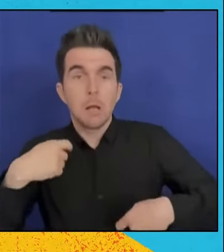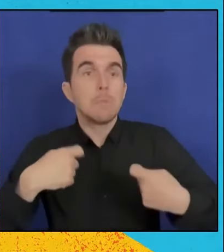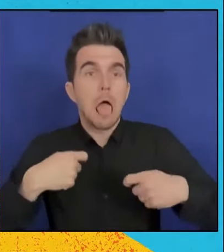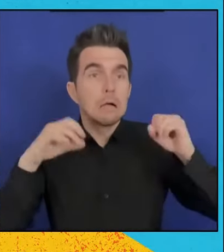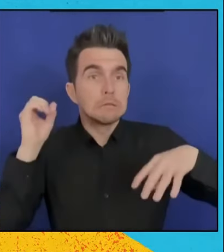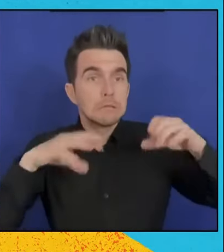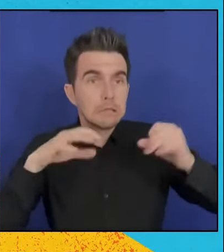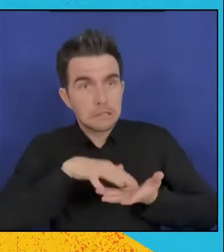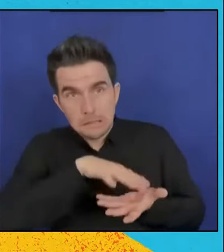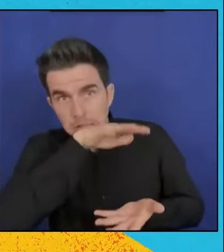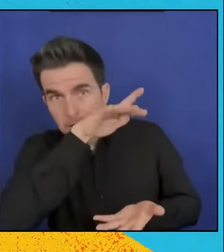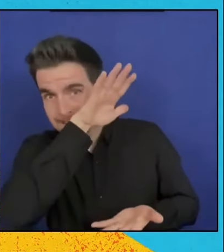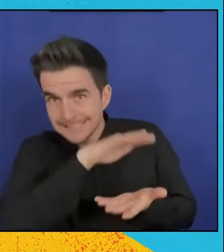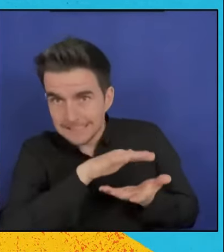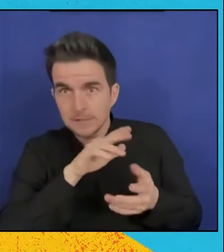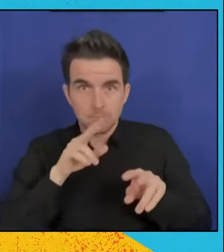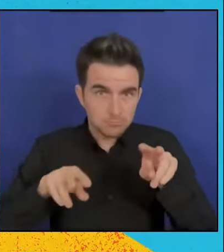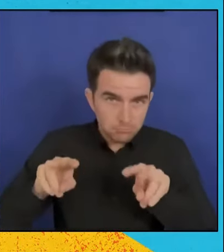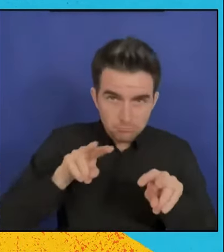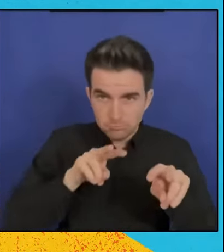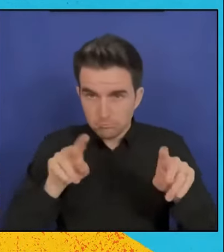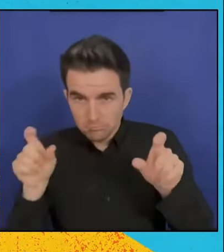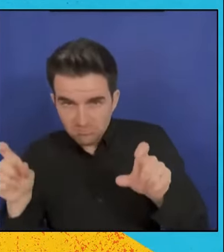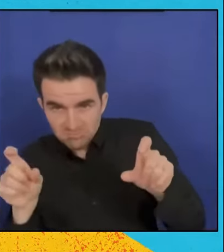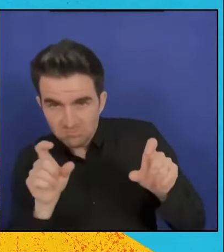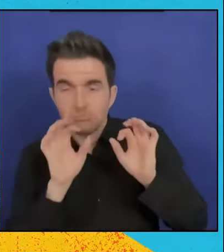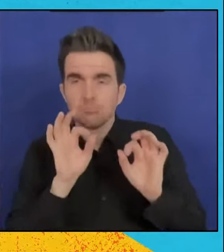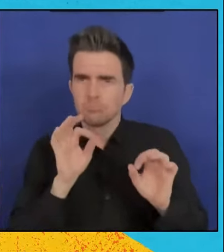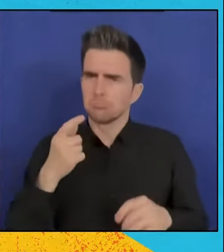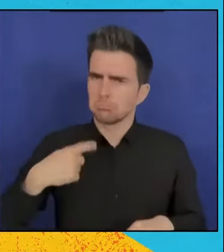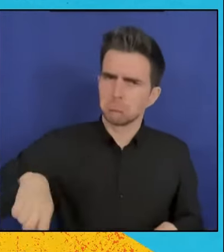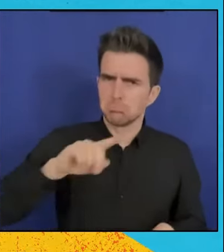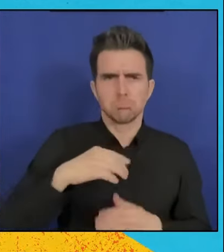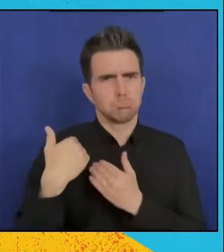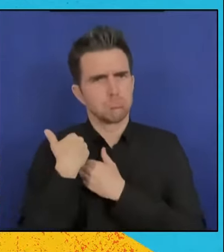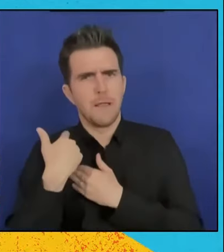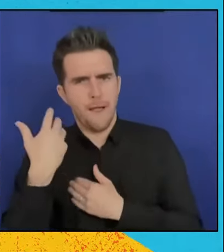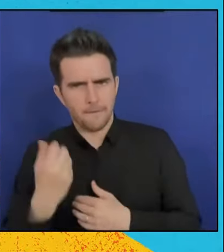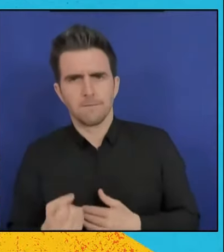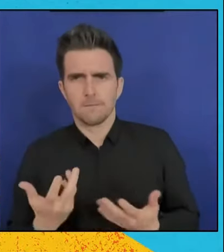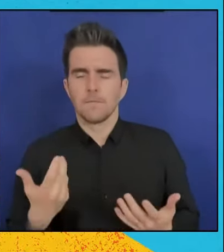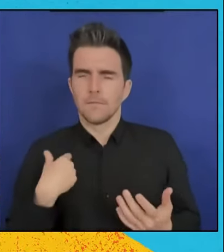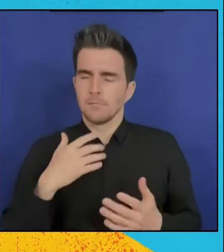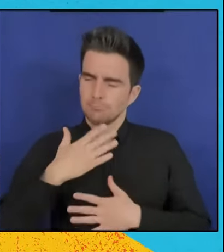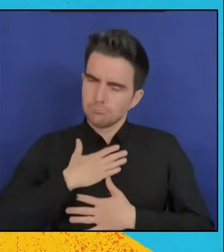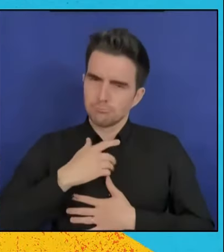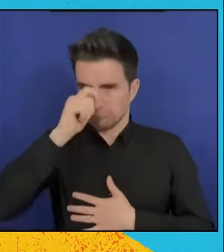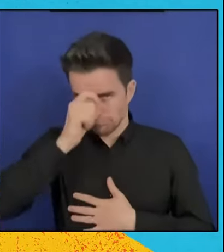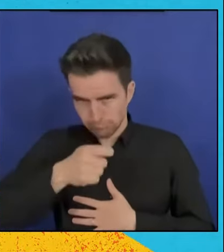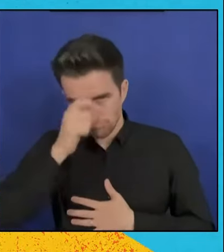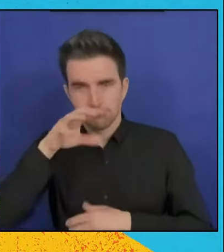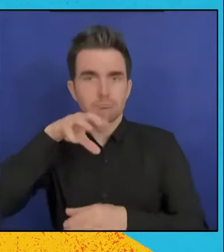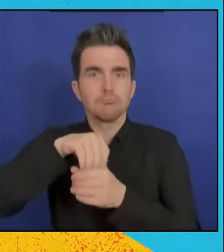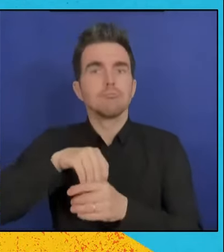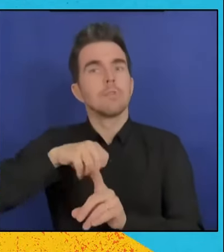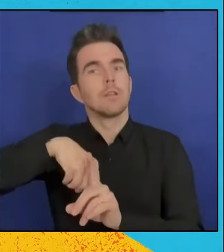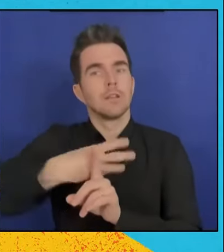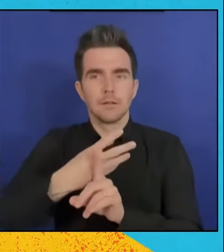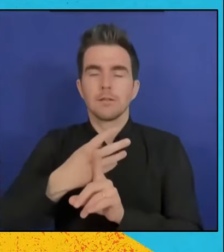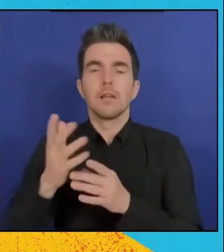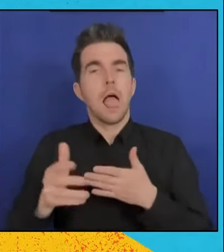Young Leader cohort at this room, but what we really want to make a call to action is to broaden the community